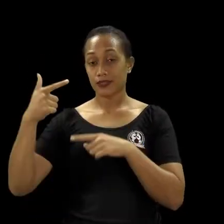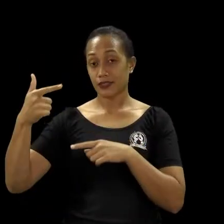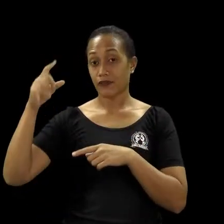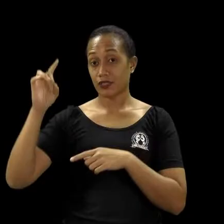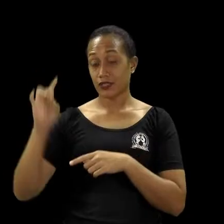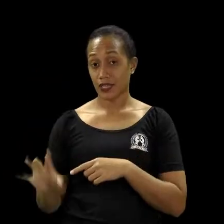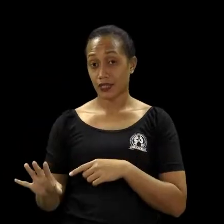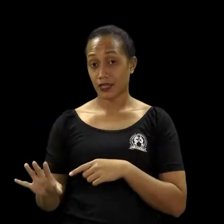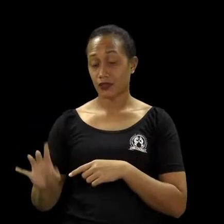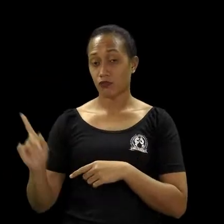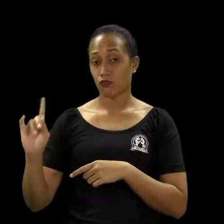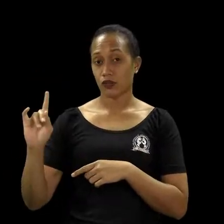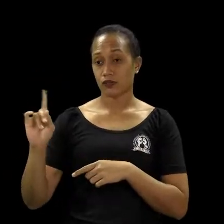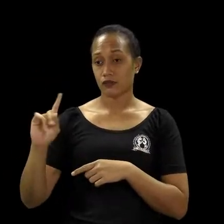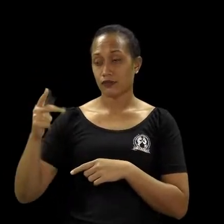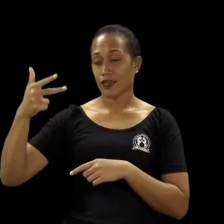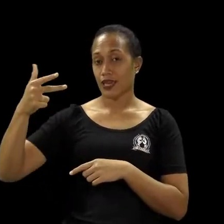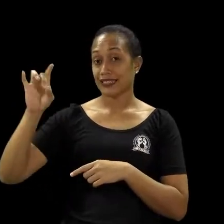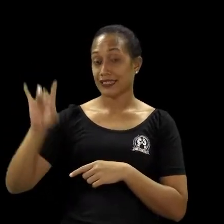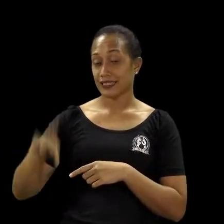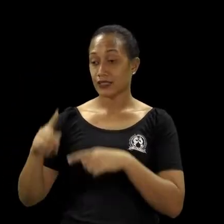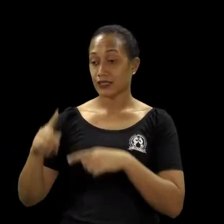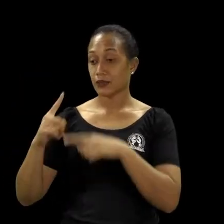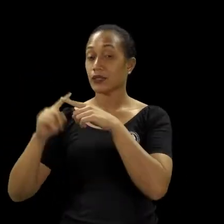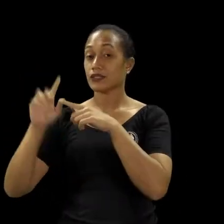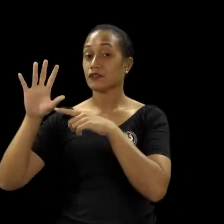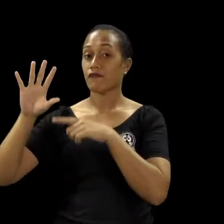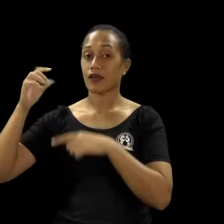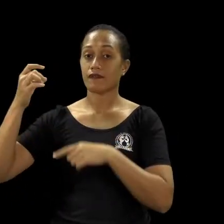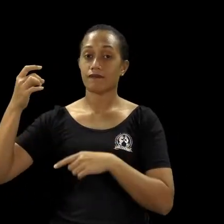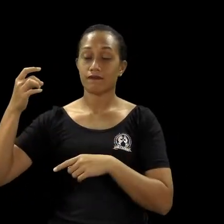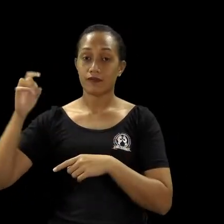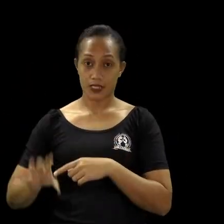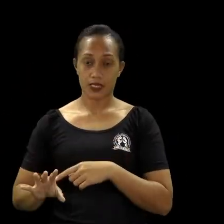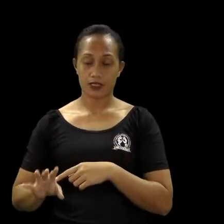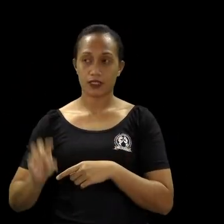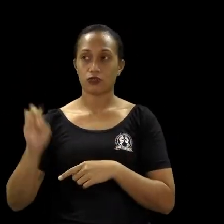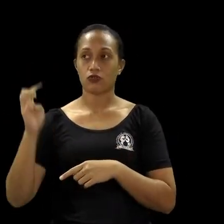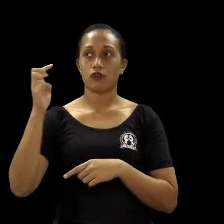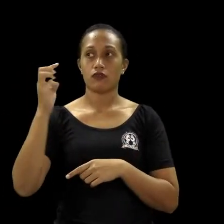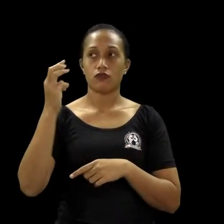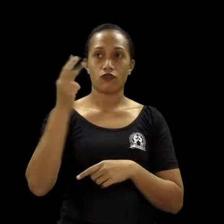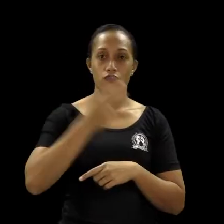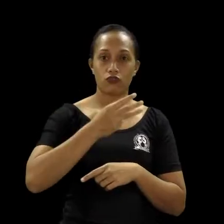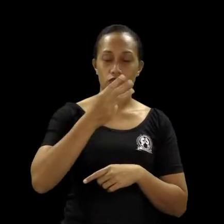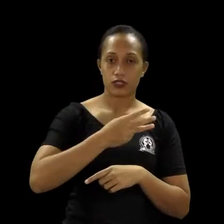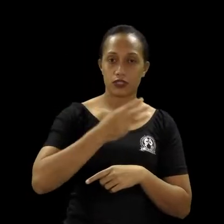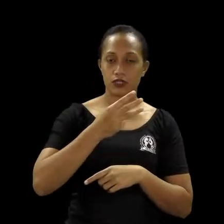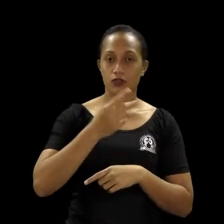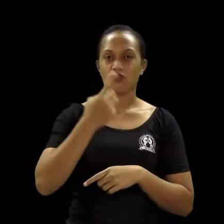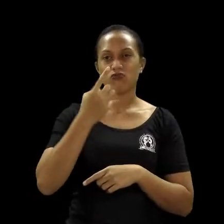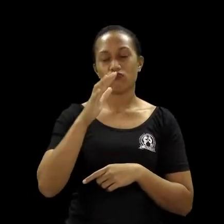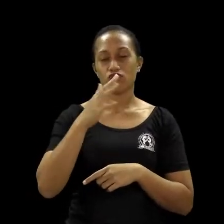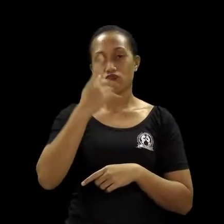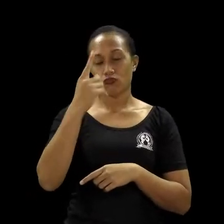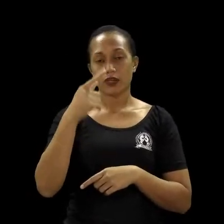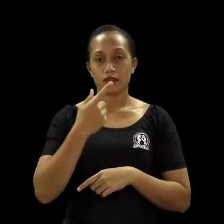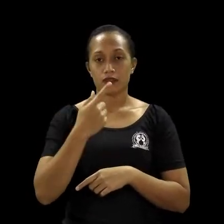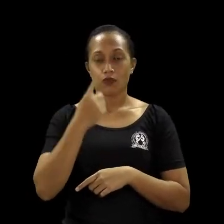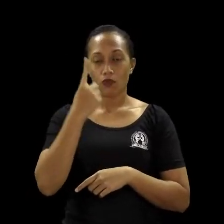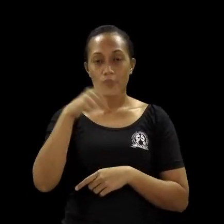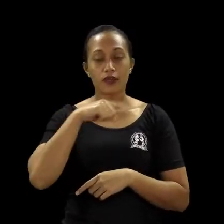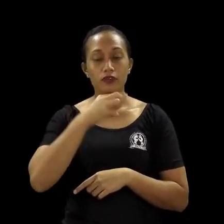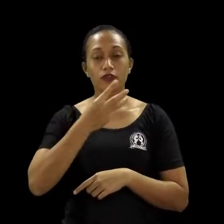7 tens is going to get us to 8 tens, plus 5 tens gets us to 13 tens, or 130. So